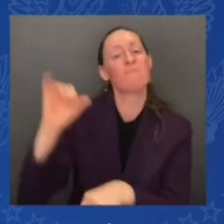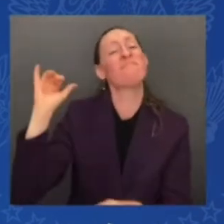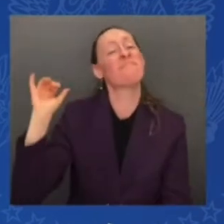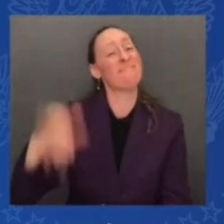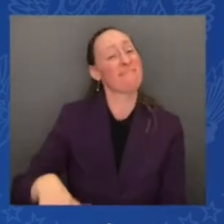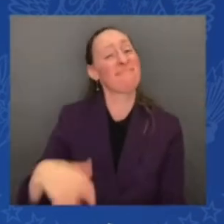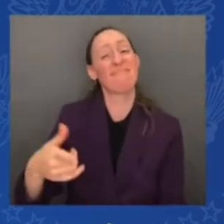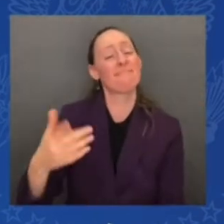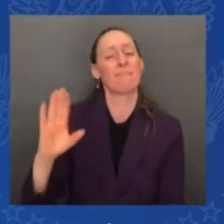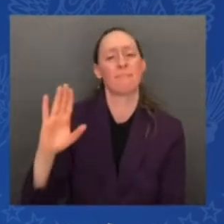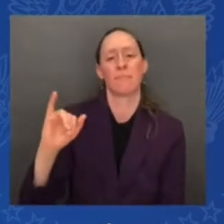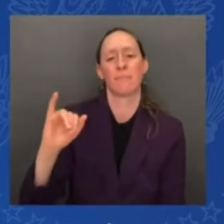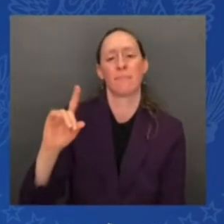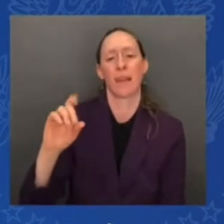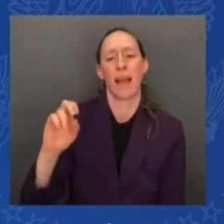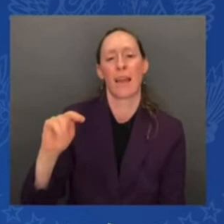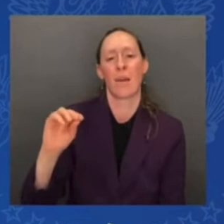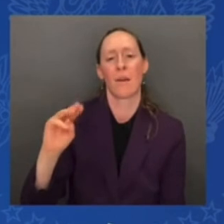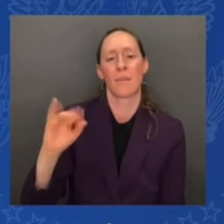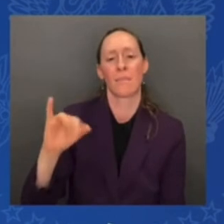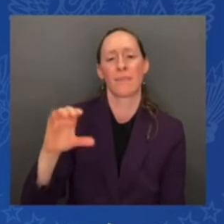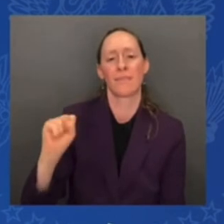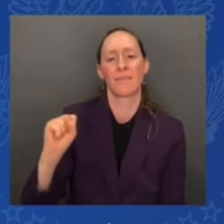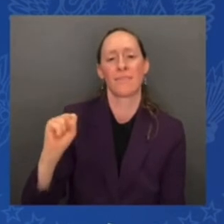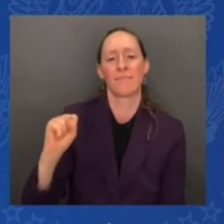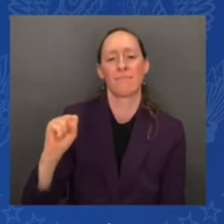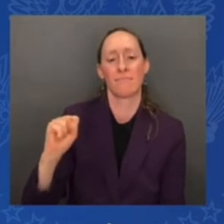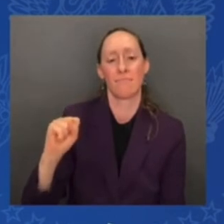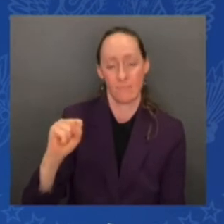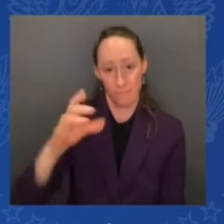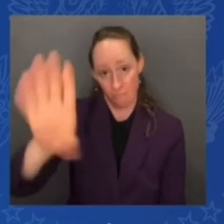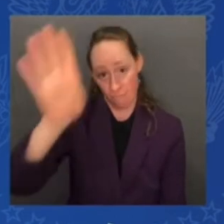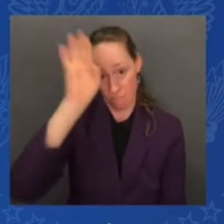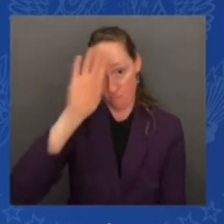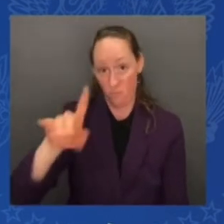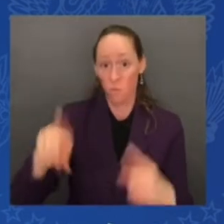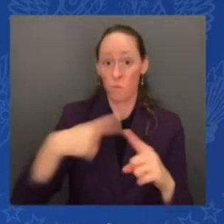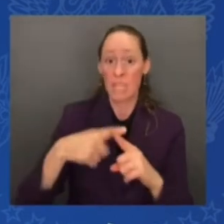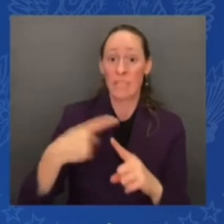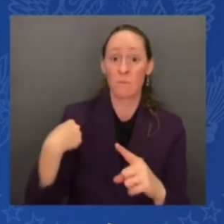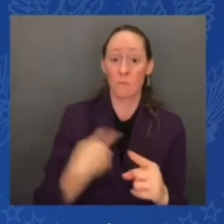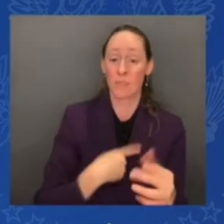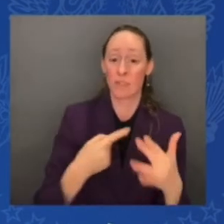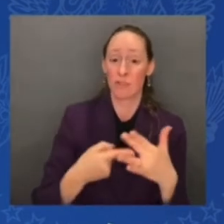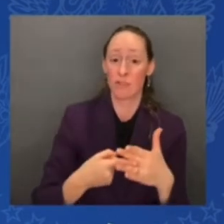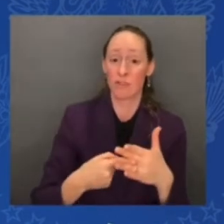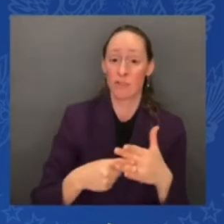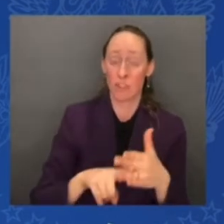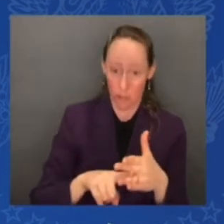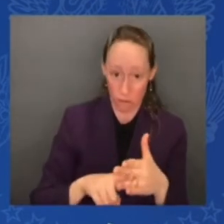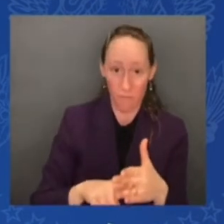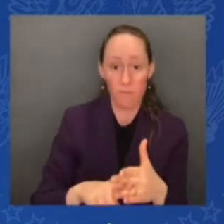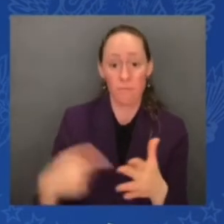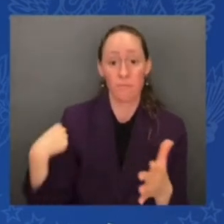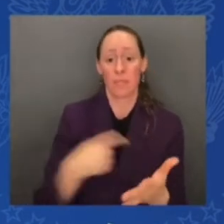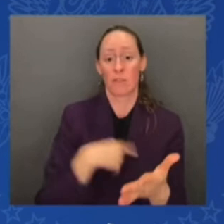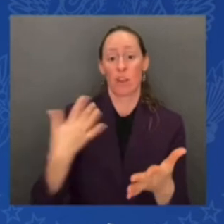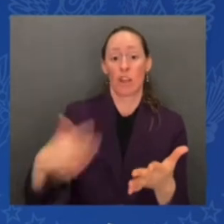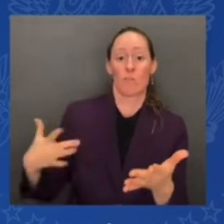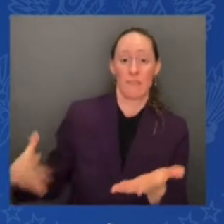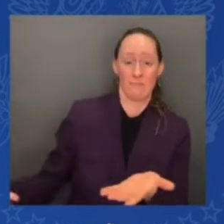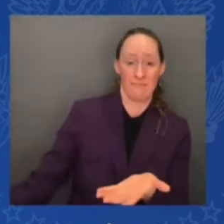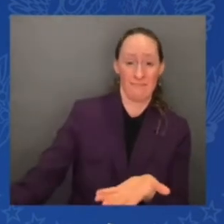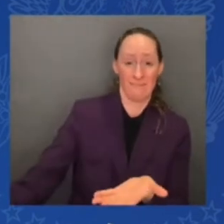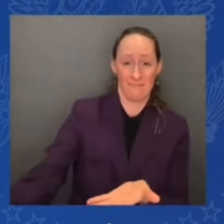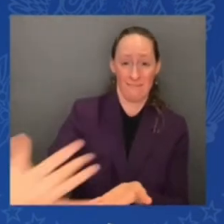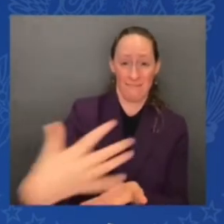half a trillion dollars in private investment in manufacturing and industries of the future right here in America. According to Morgan Stanley and Goldman